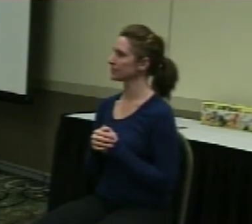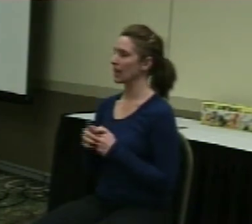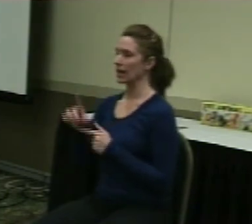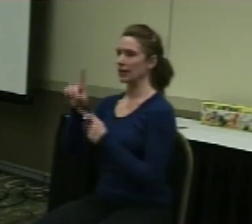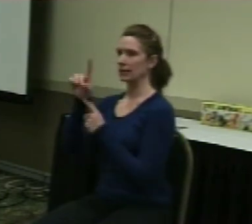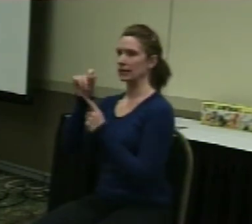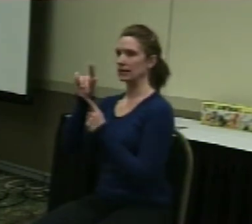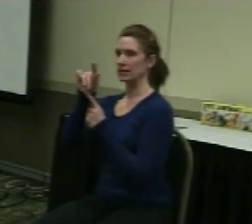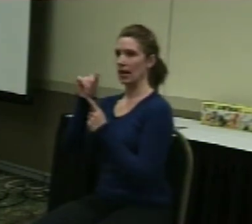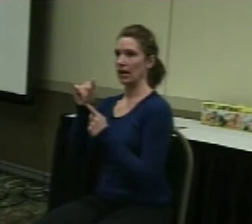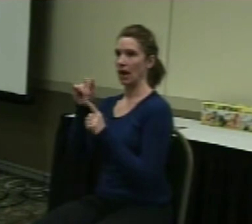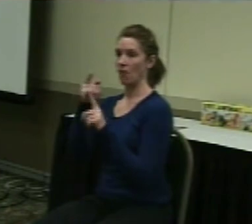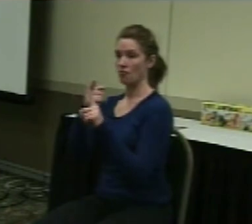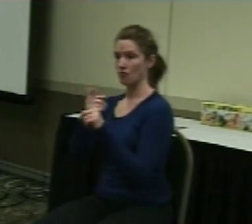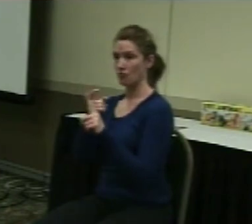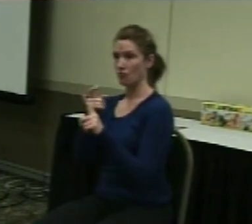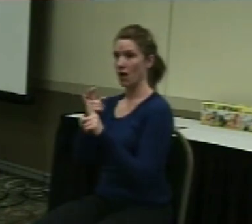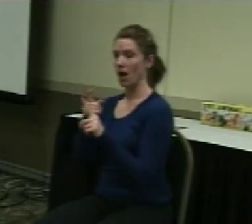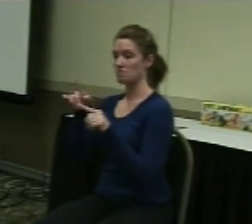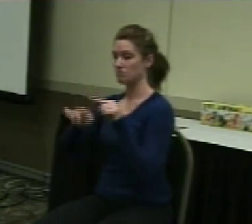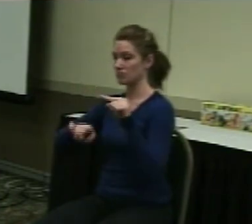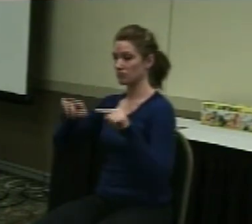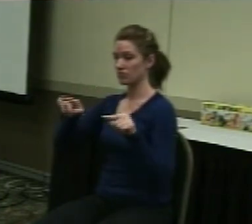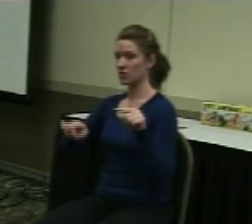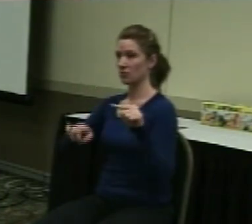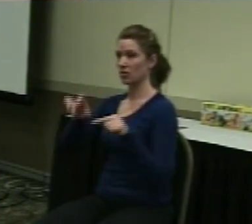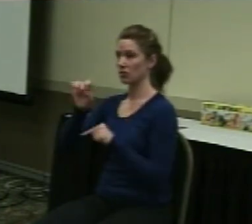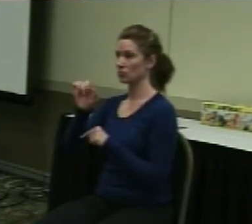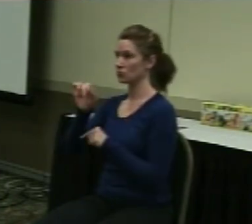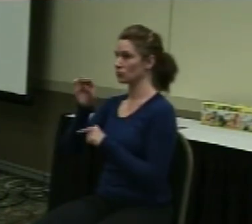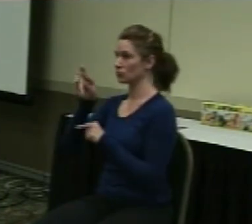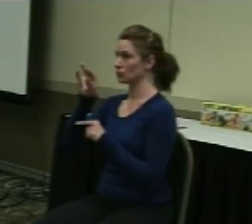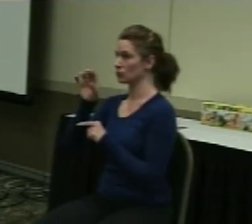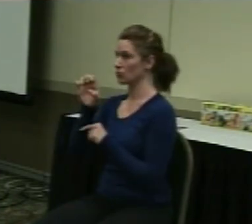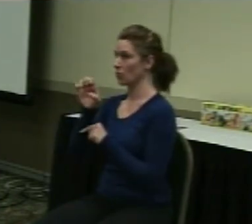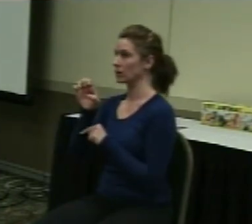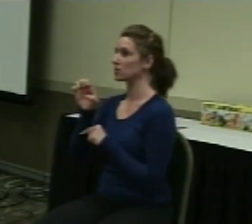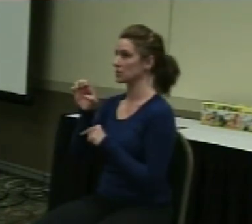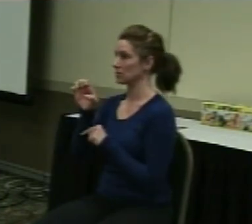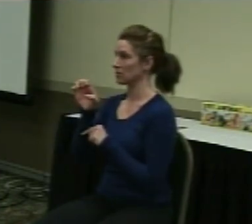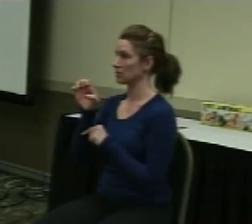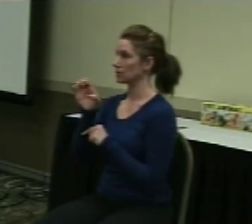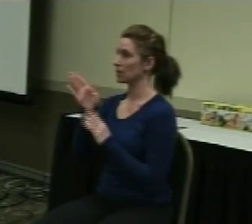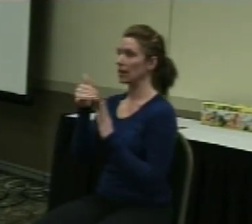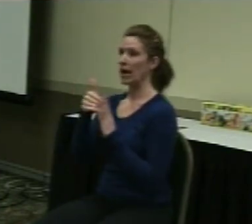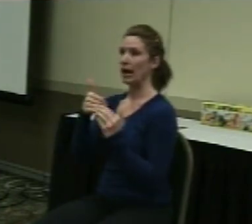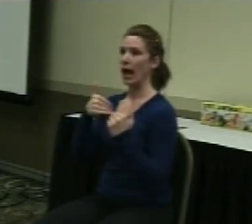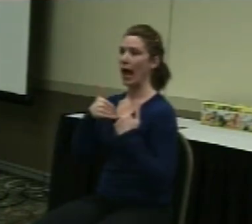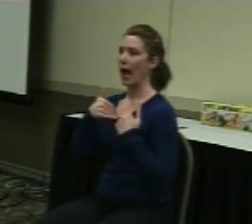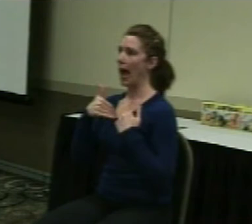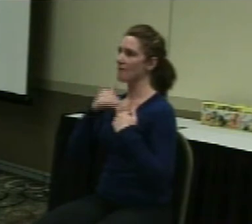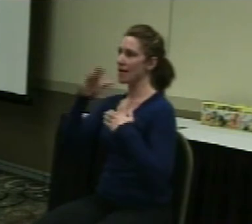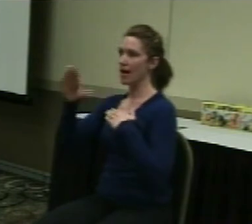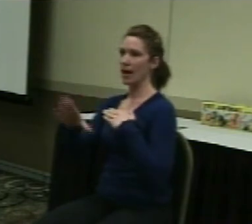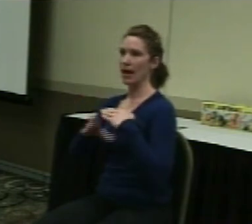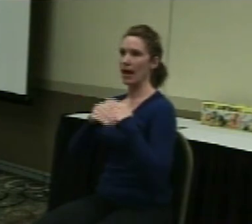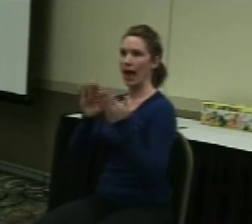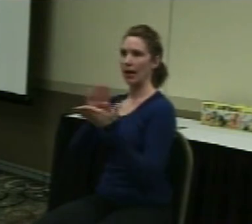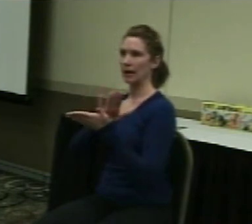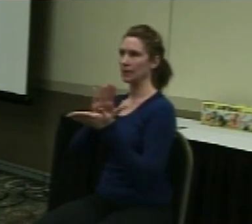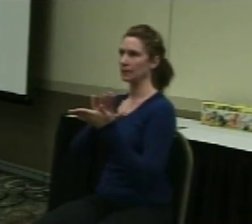Data from a variety of sources. Again, I have for you an added little